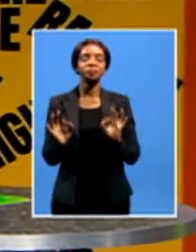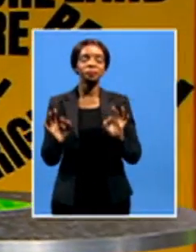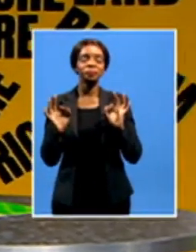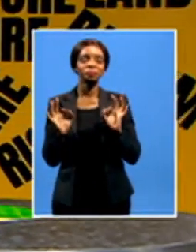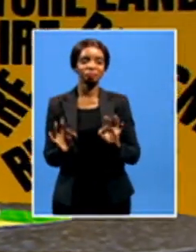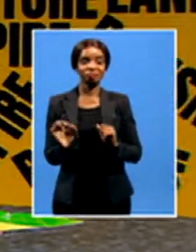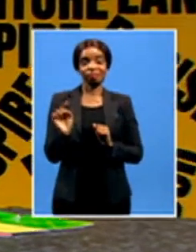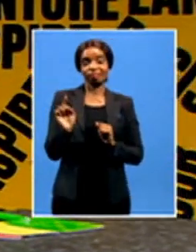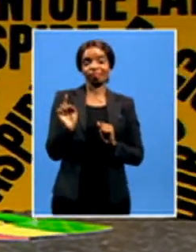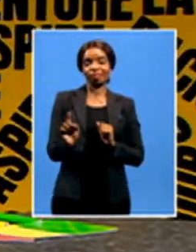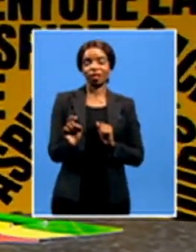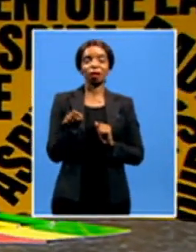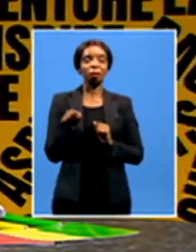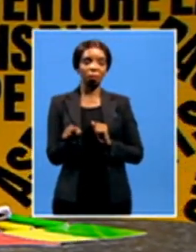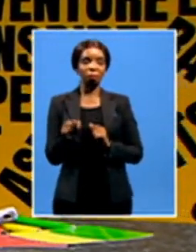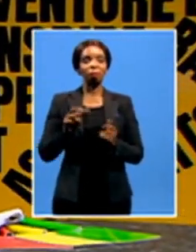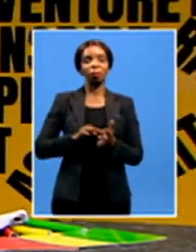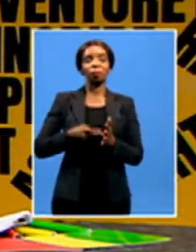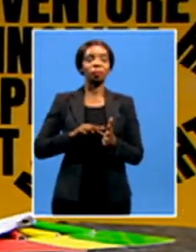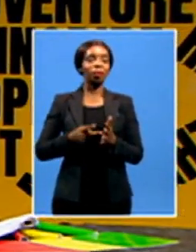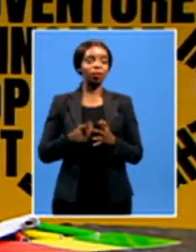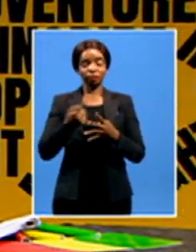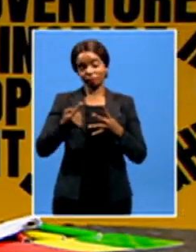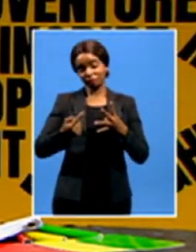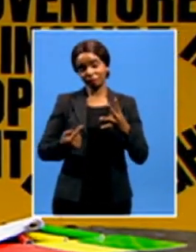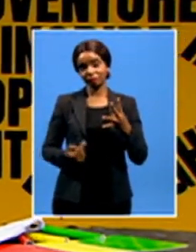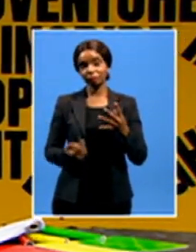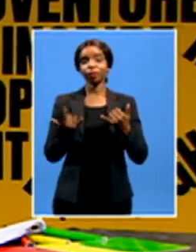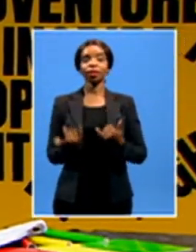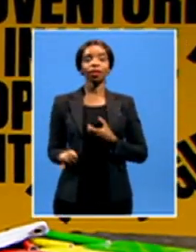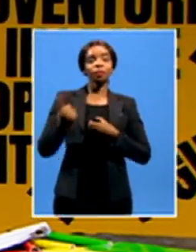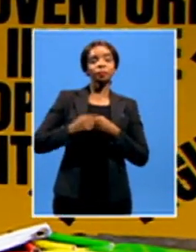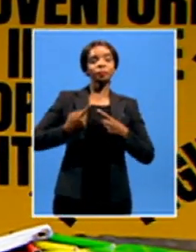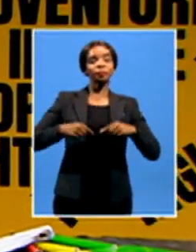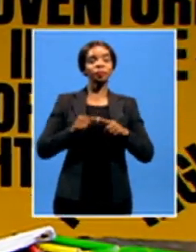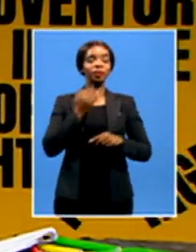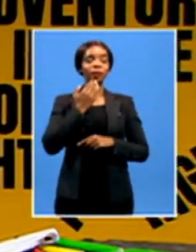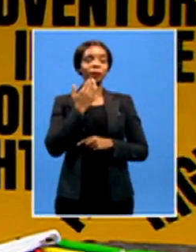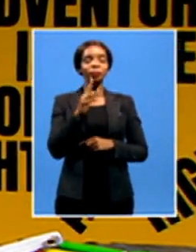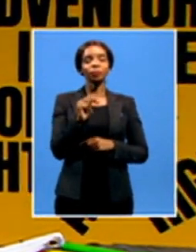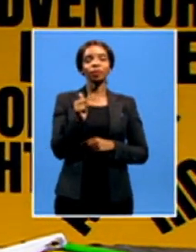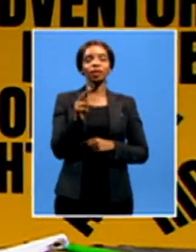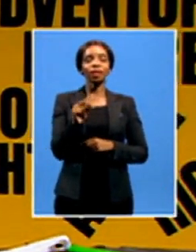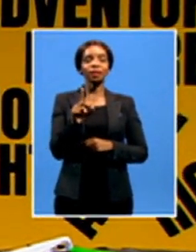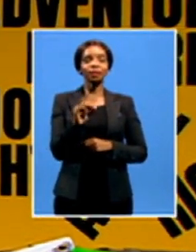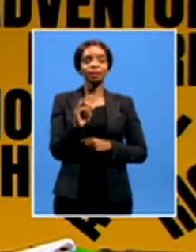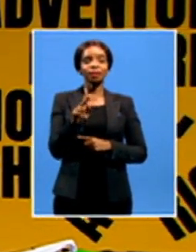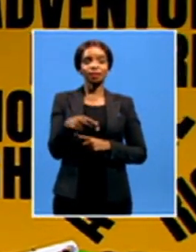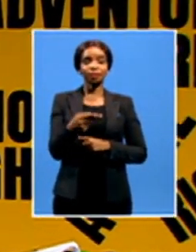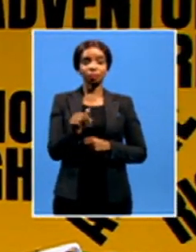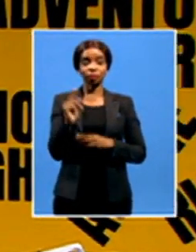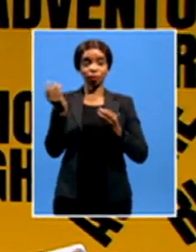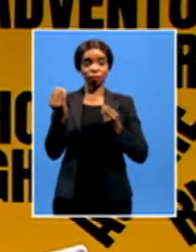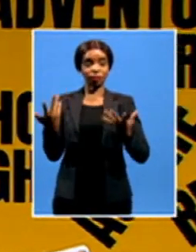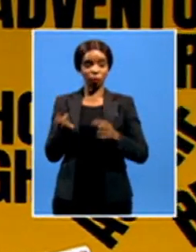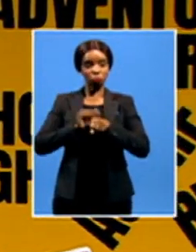Absolutely fantastic. Now, there are all kinds of art, of course. We're joined now by Nandipha Mtambo, who's an artist famous for her sculptures, videos,